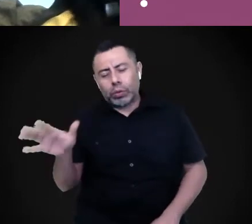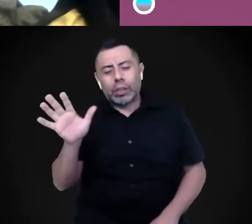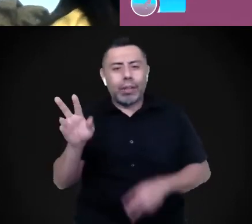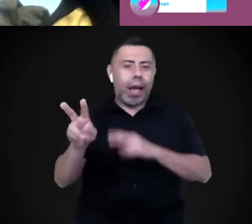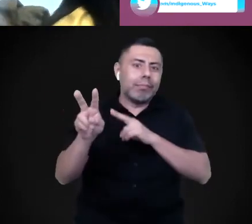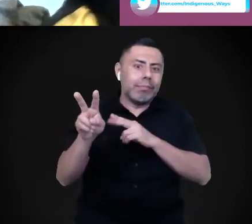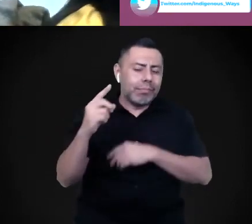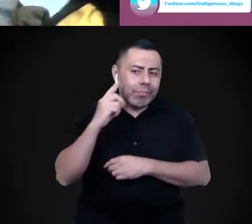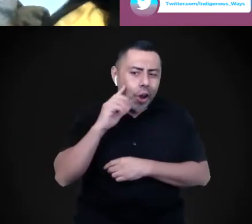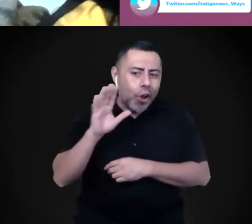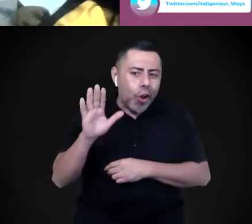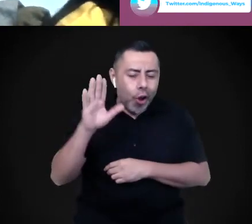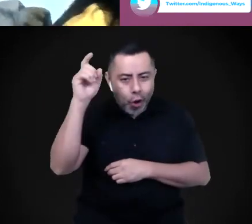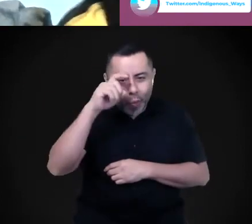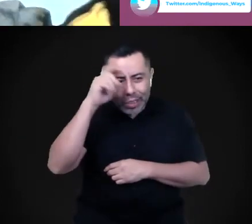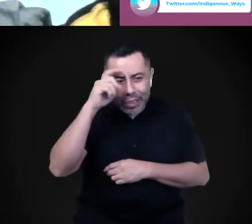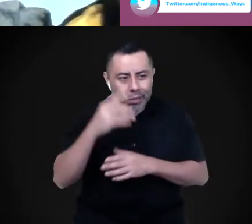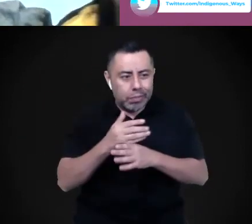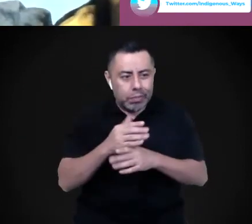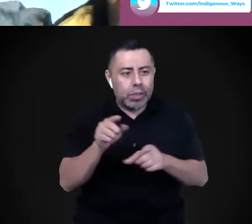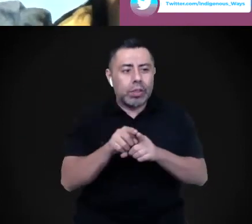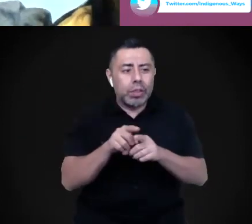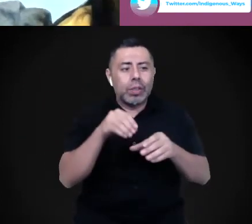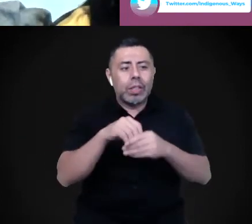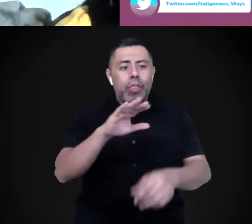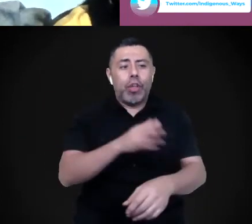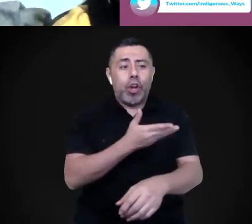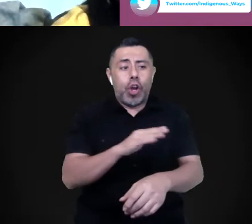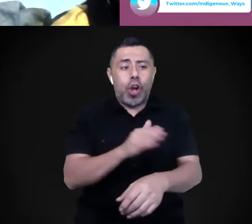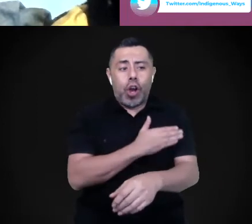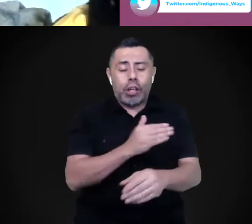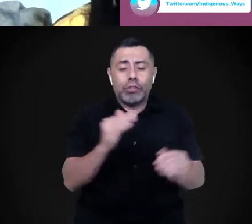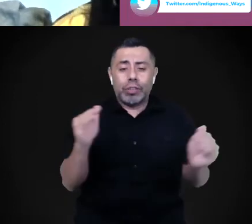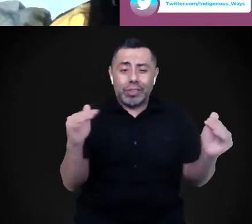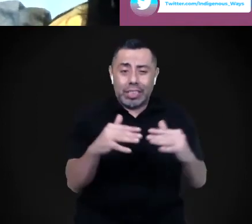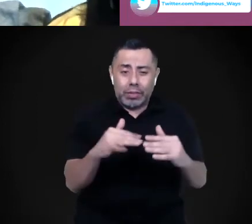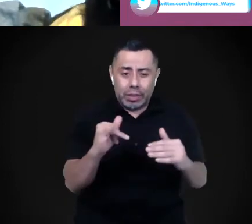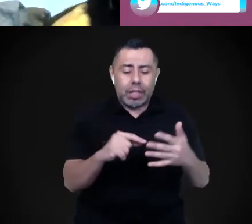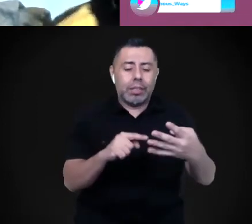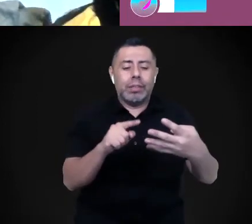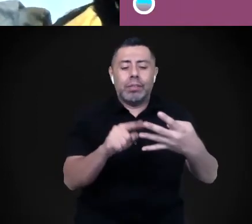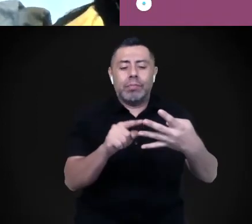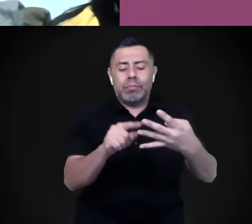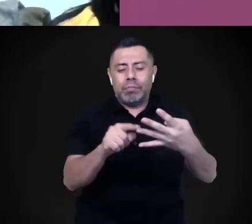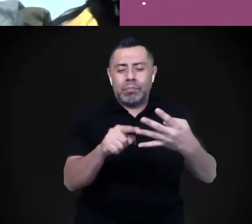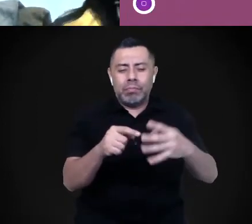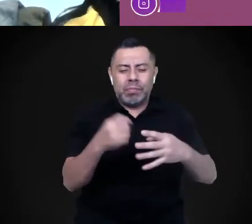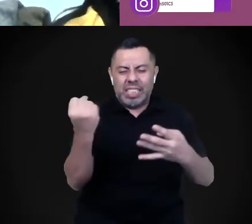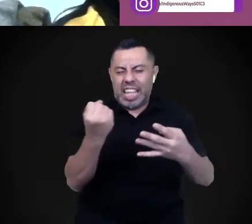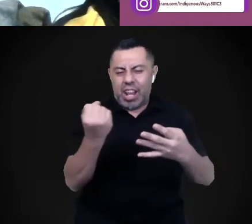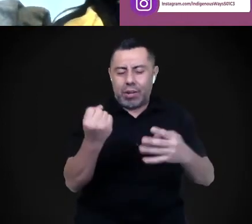have in the concert series, which is the third Saturday of each month, we've got the beautiful